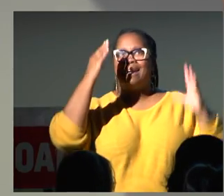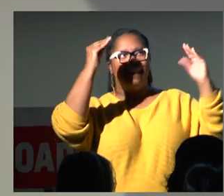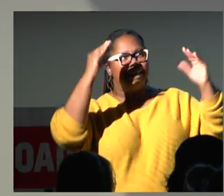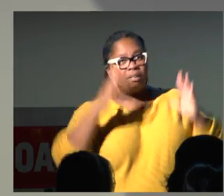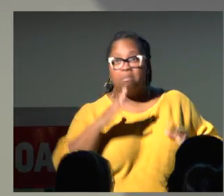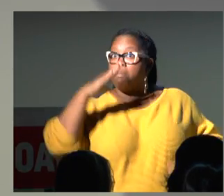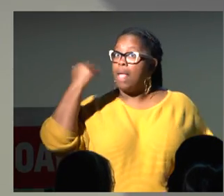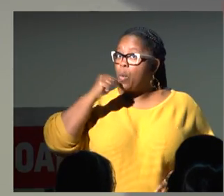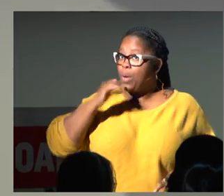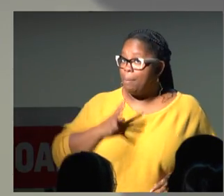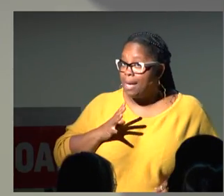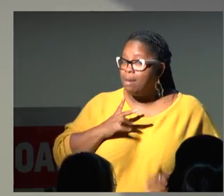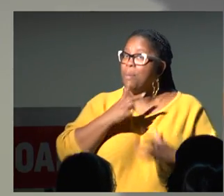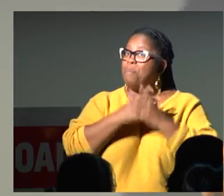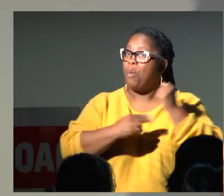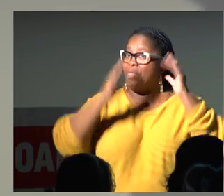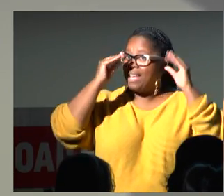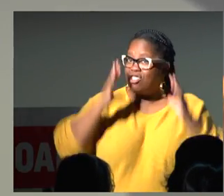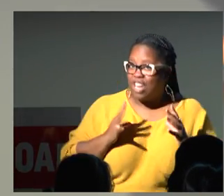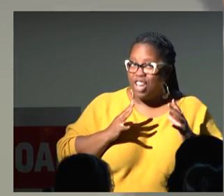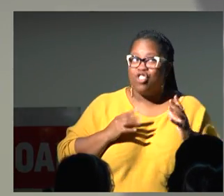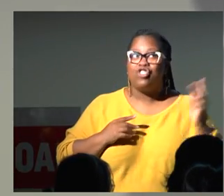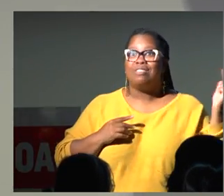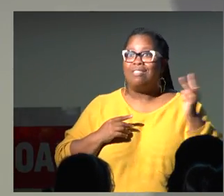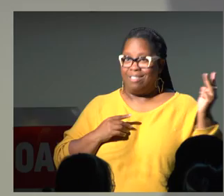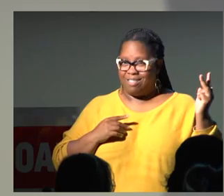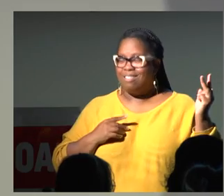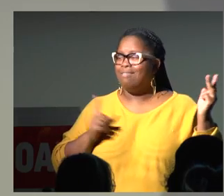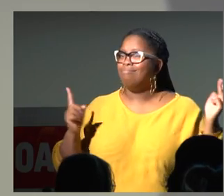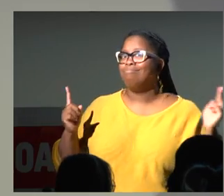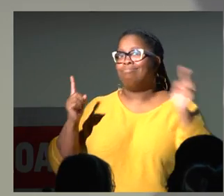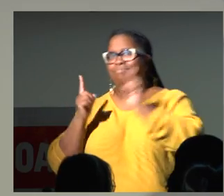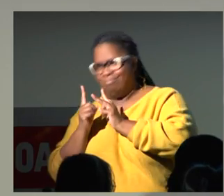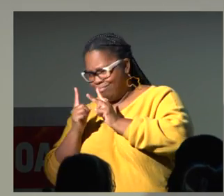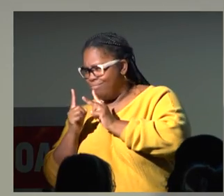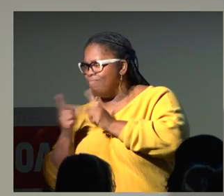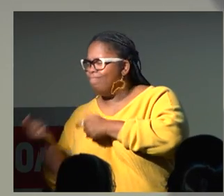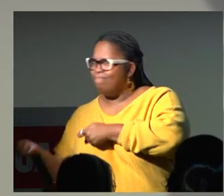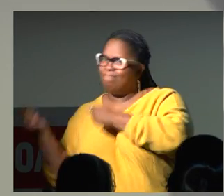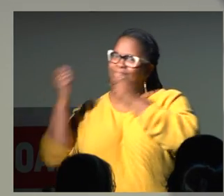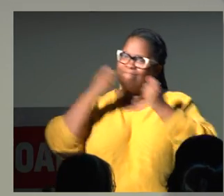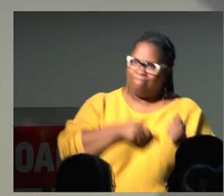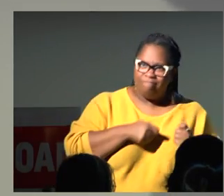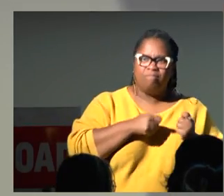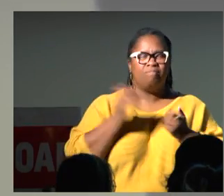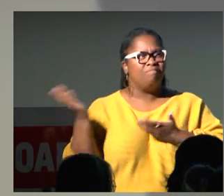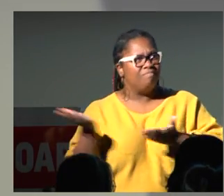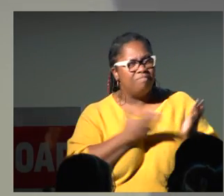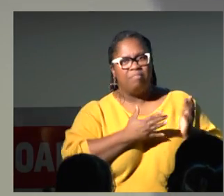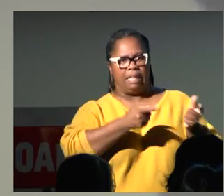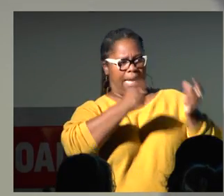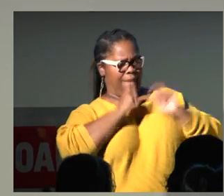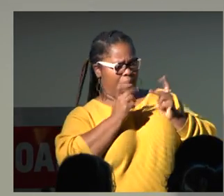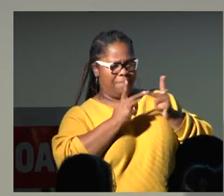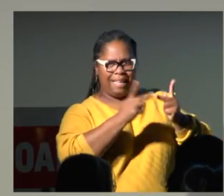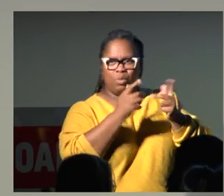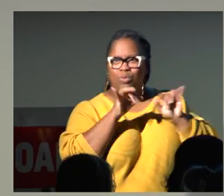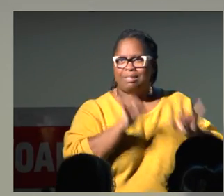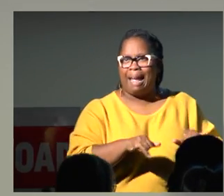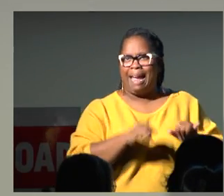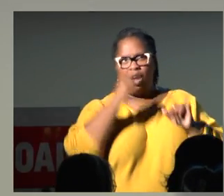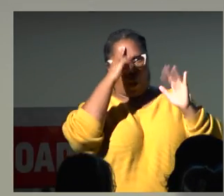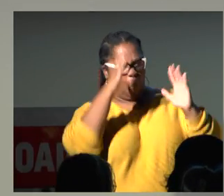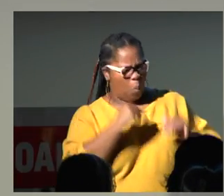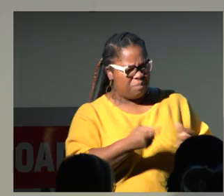black women, both educators, who took me in, gave me refuge, gave me hope, gave me a reason